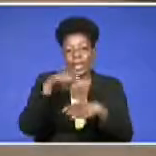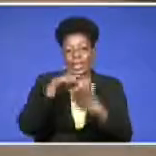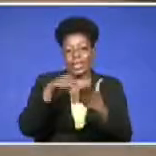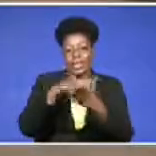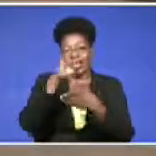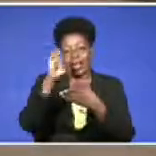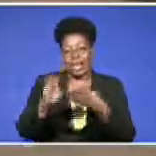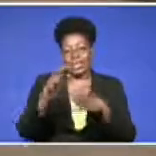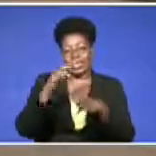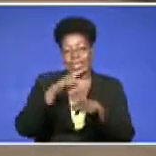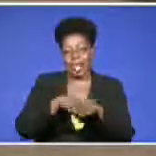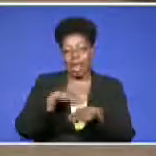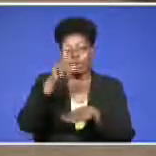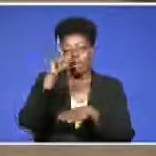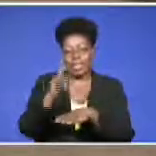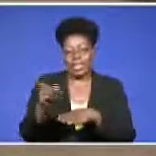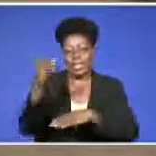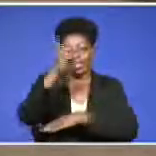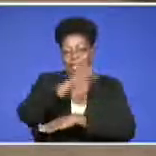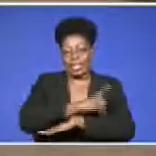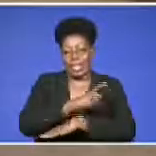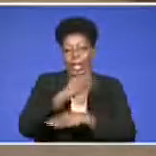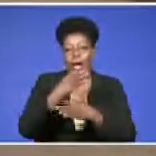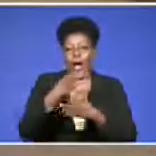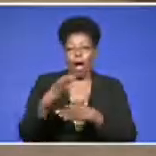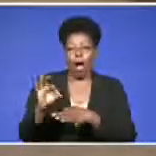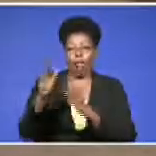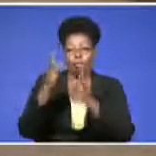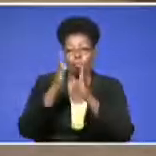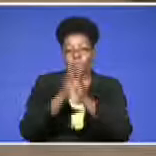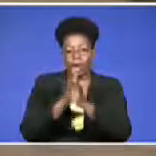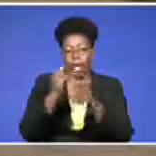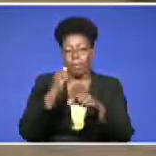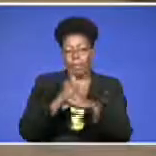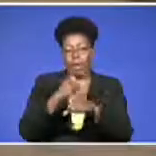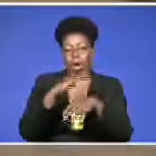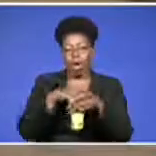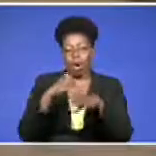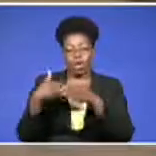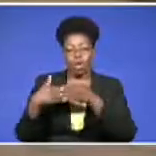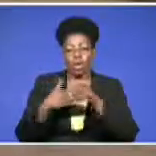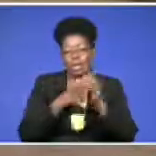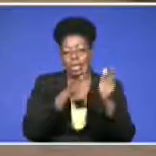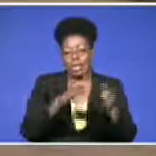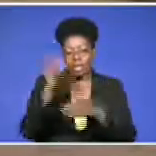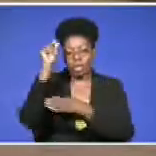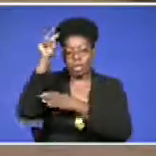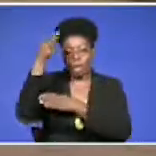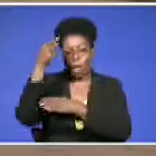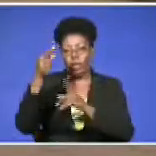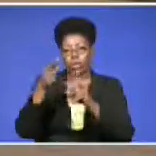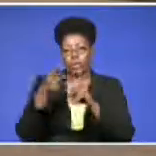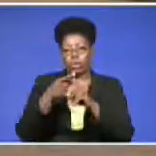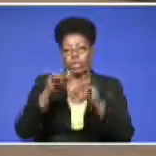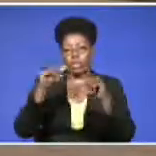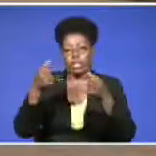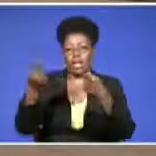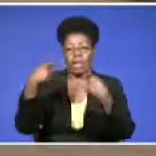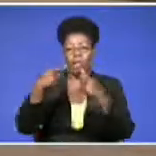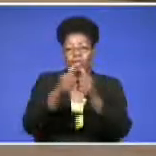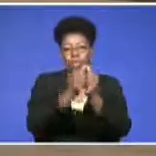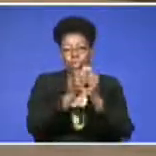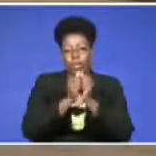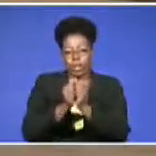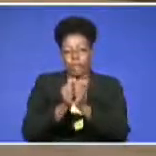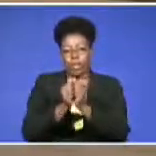have a day of prayer in this nation. And I make a call to our leaders, to our government, to just come together